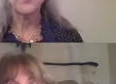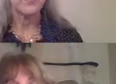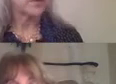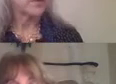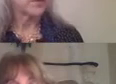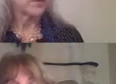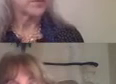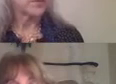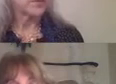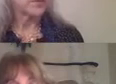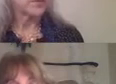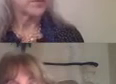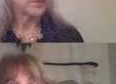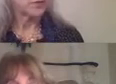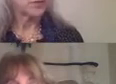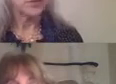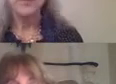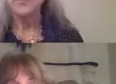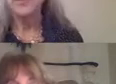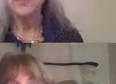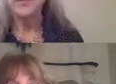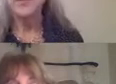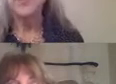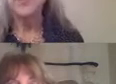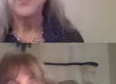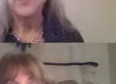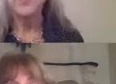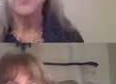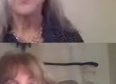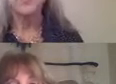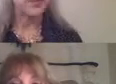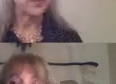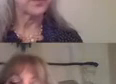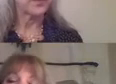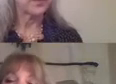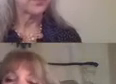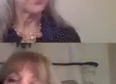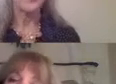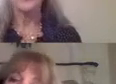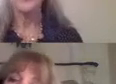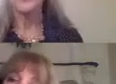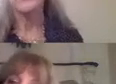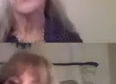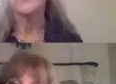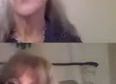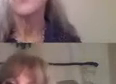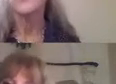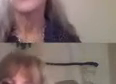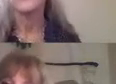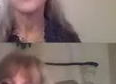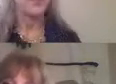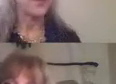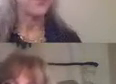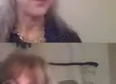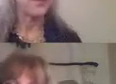really explore different content, and so I thank the ballet for partnering with the Frick, and we've done other things in the past, and I hope we have a lot more